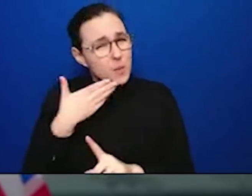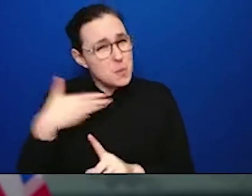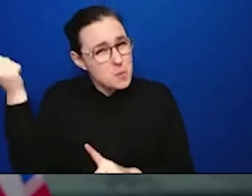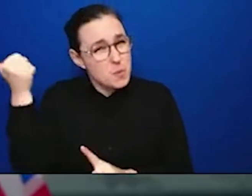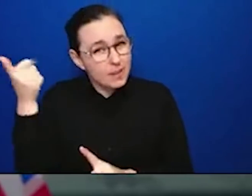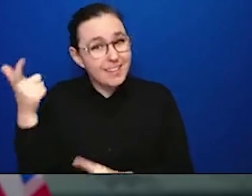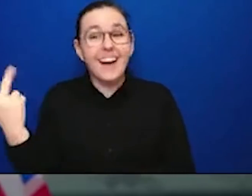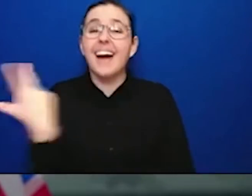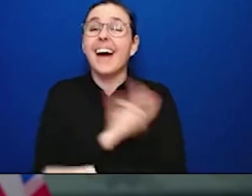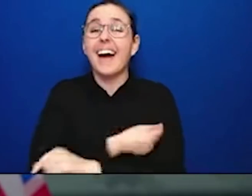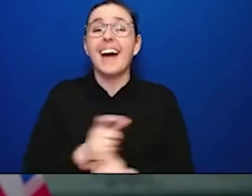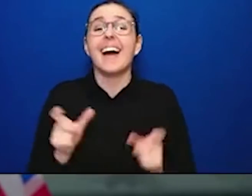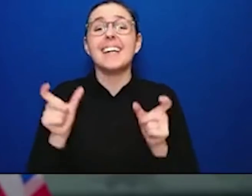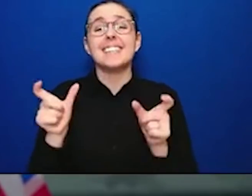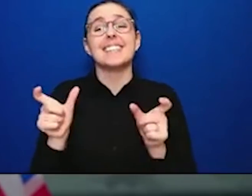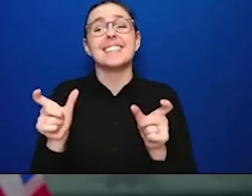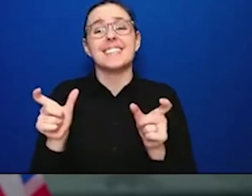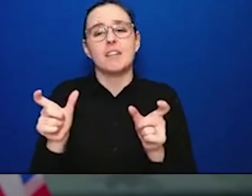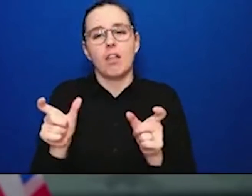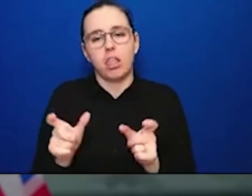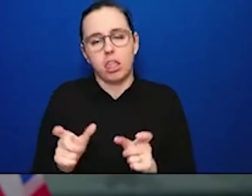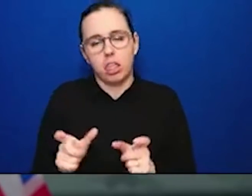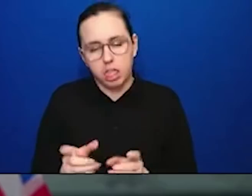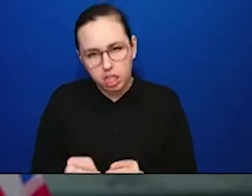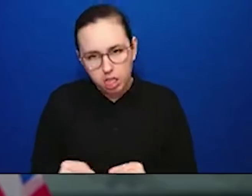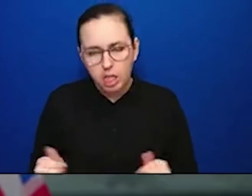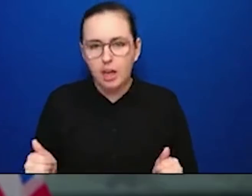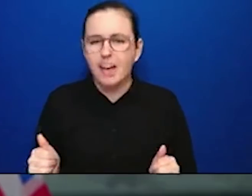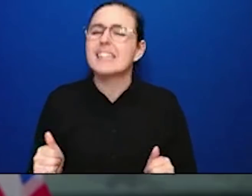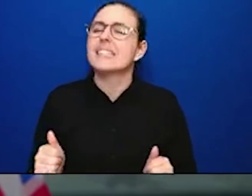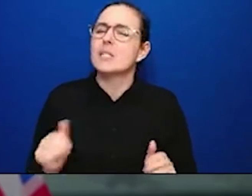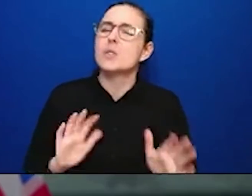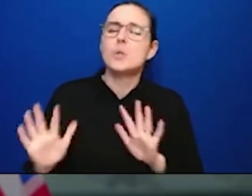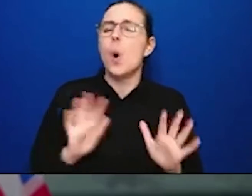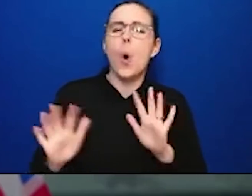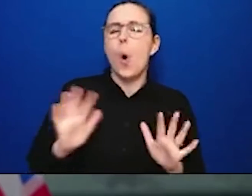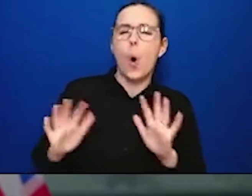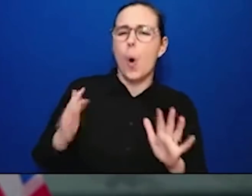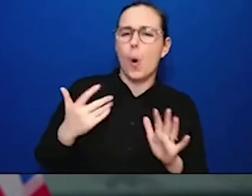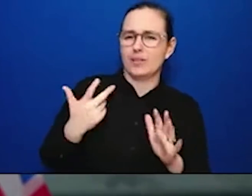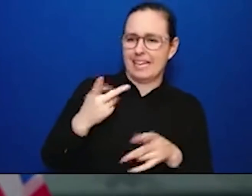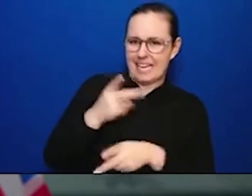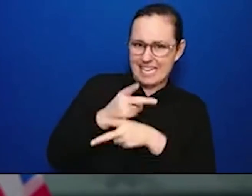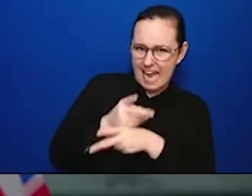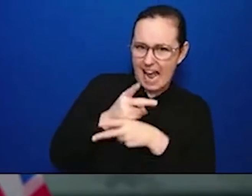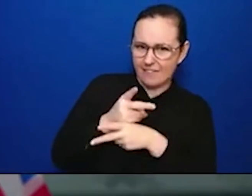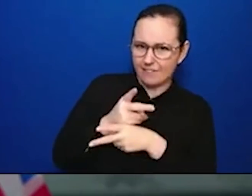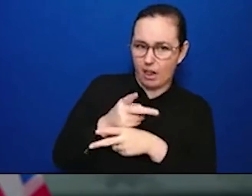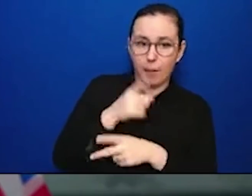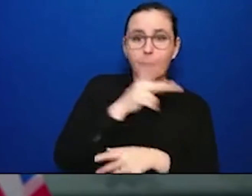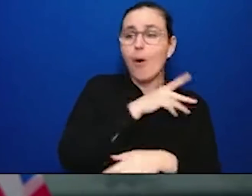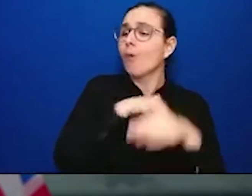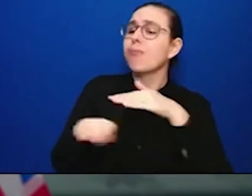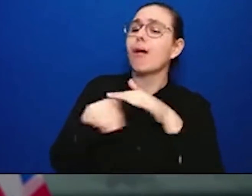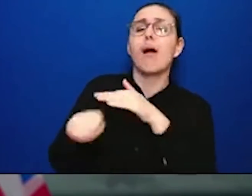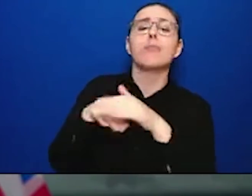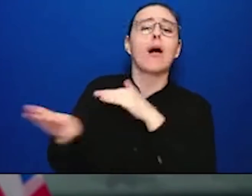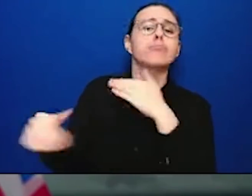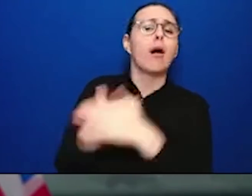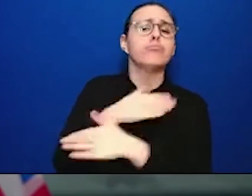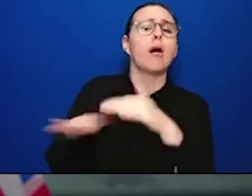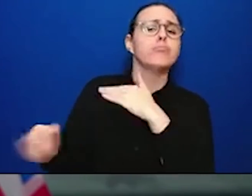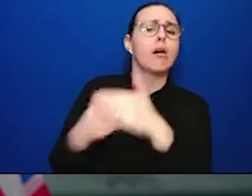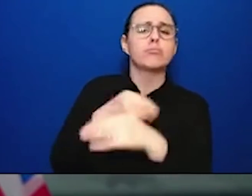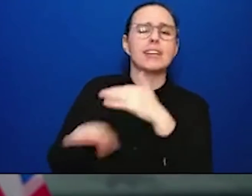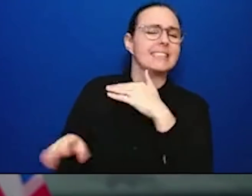want to minimize the number of people that are going in and out of long-term care homes during this high transmission period. So